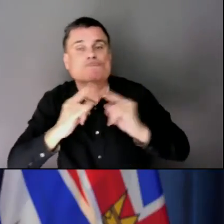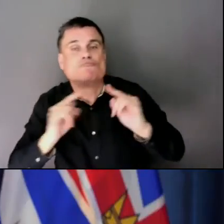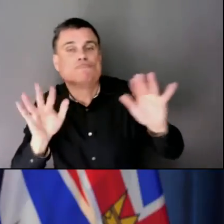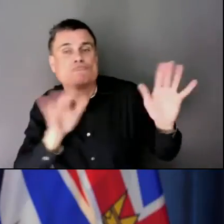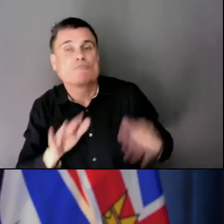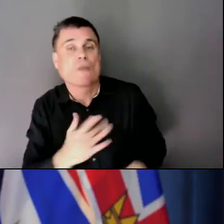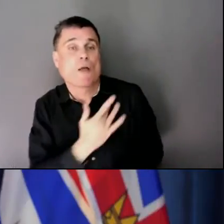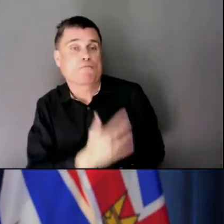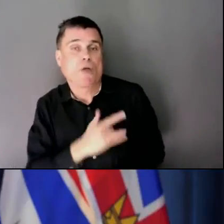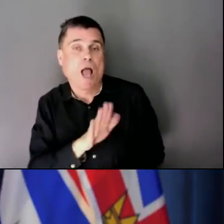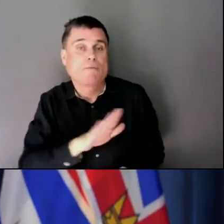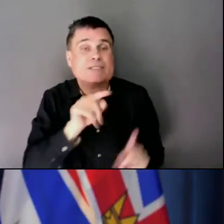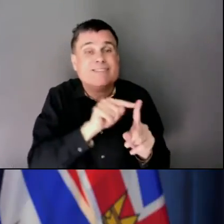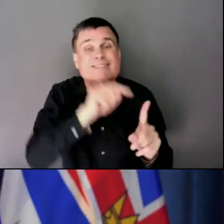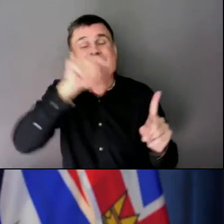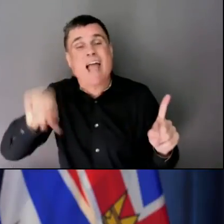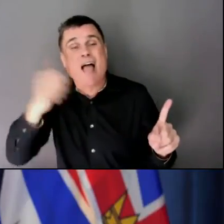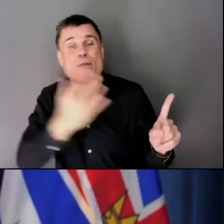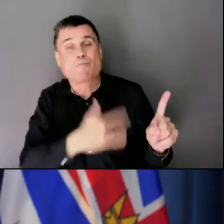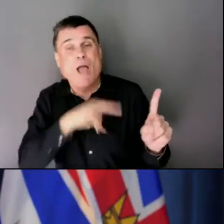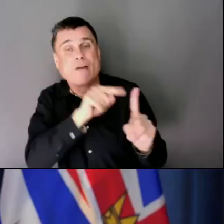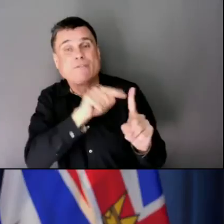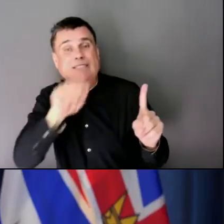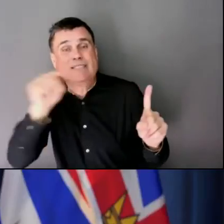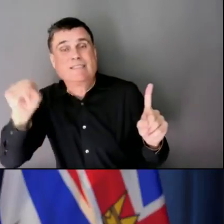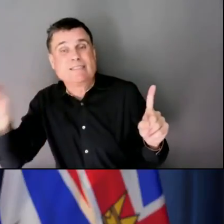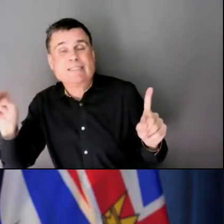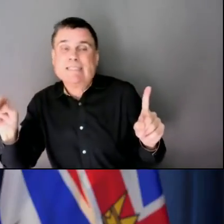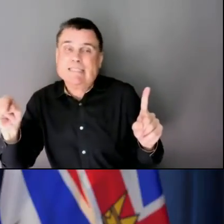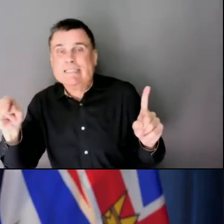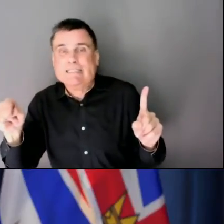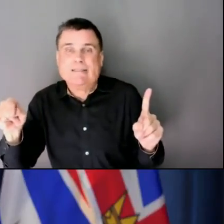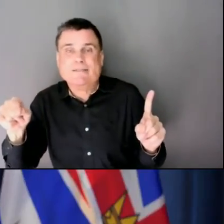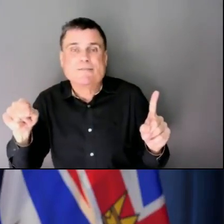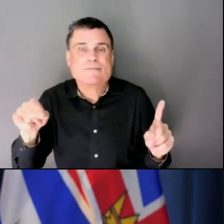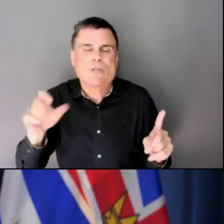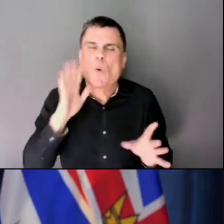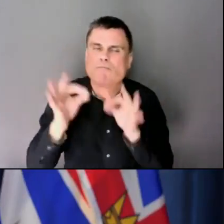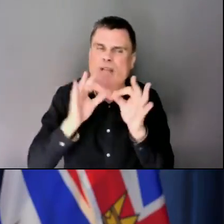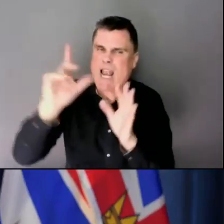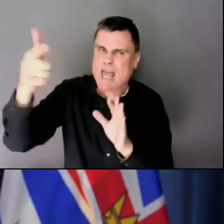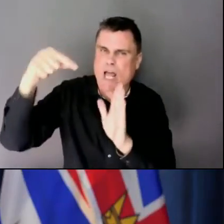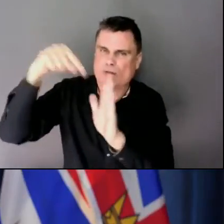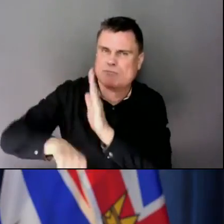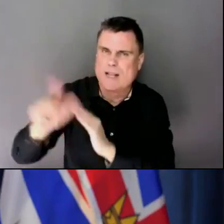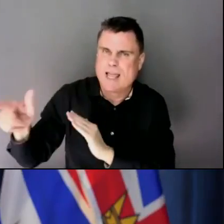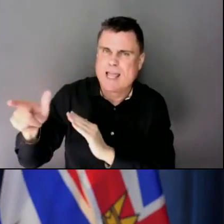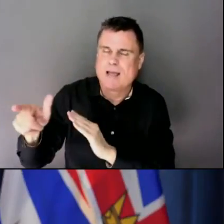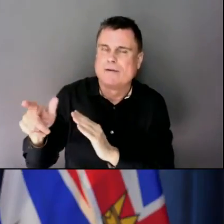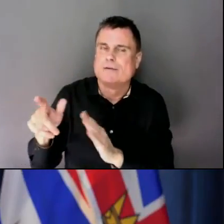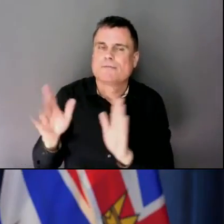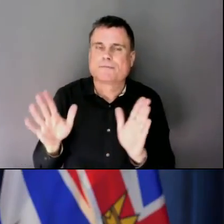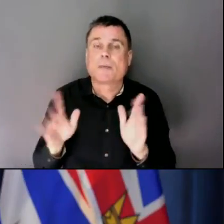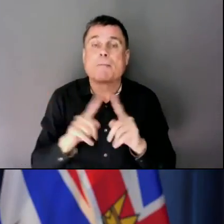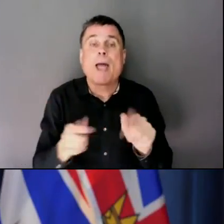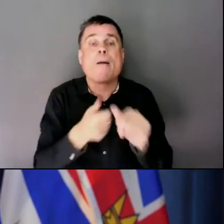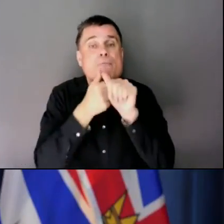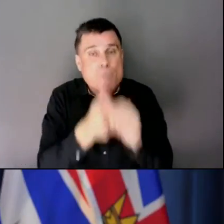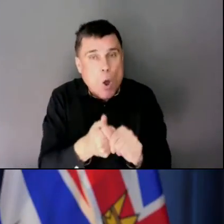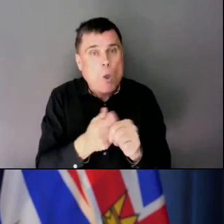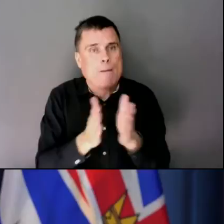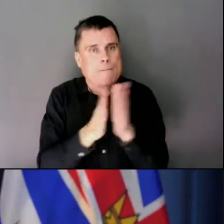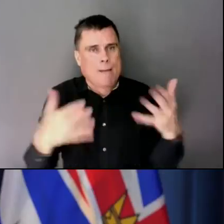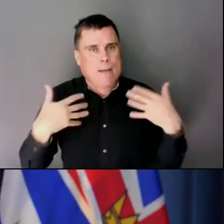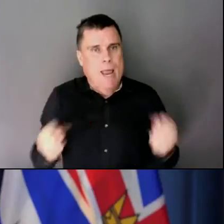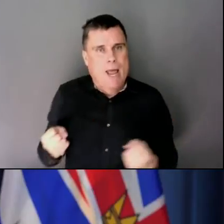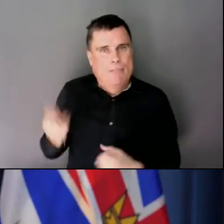that later on, so I'll just leave that for the moment. But we will be guided by the advice we get from public health officials, and we'll be making